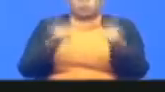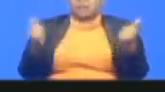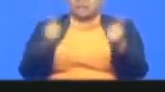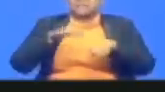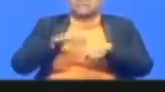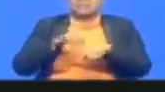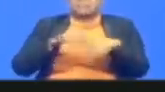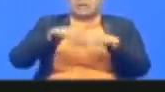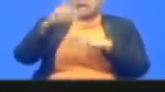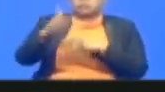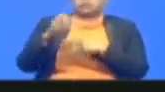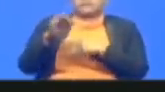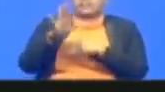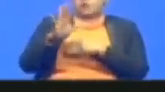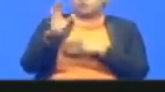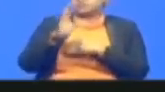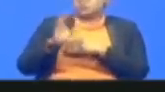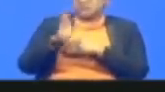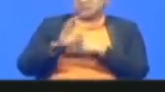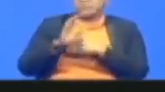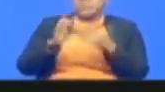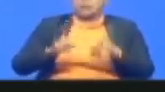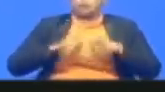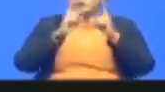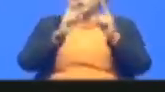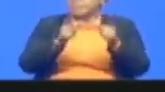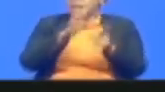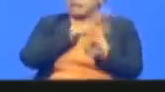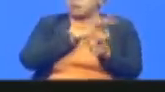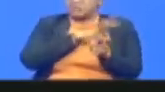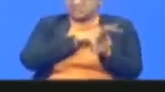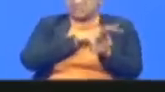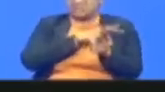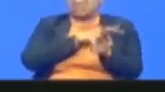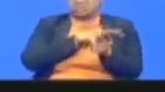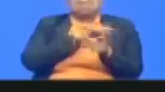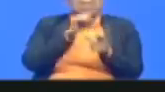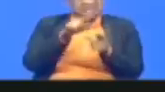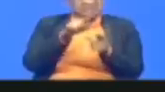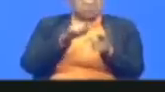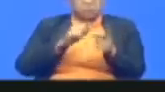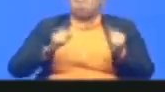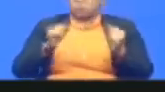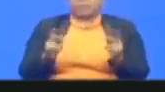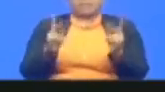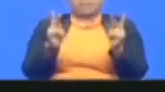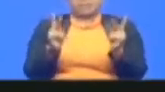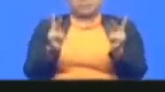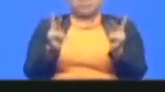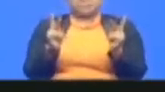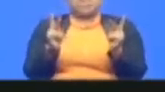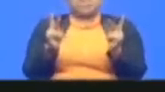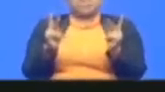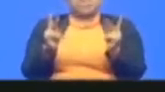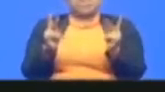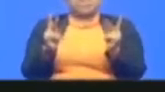their constituencies, and that awarding them the allowances was in order. This is the body that makes laws